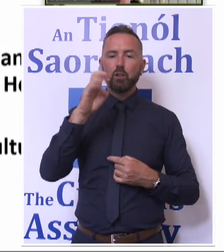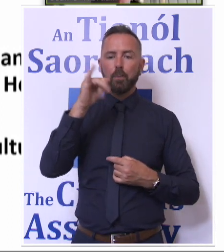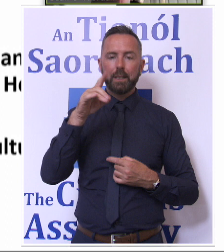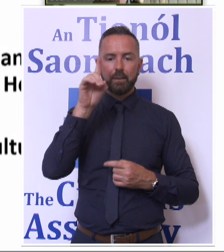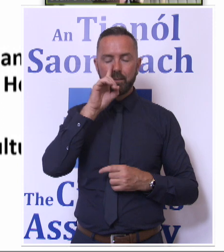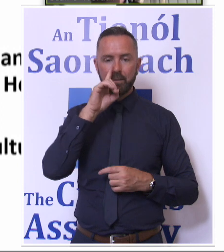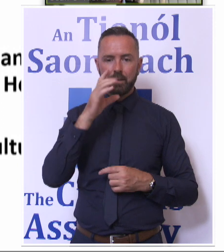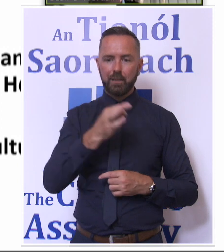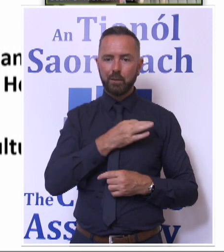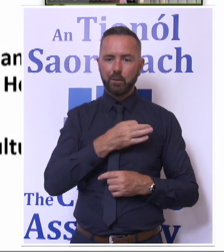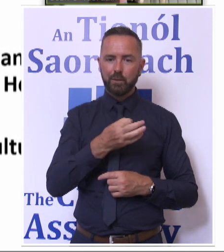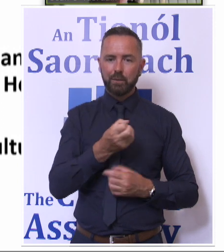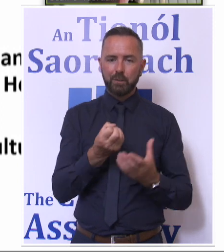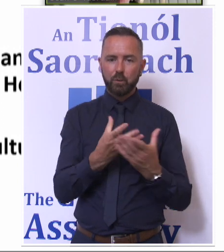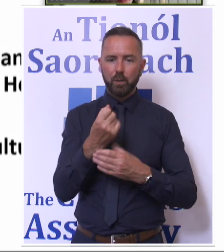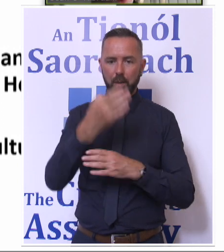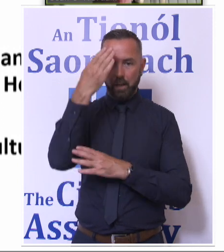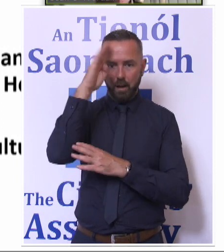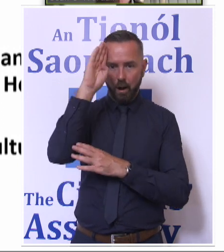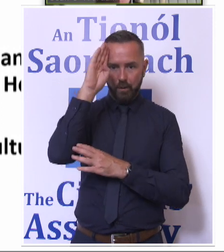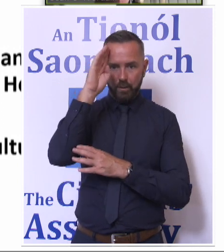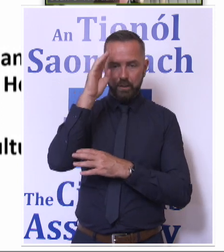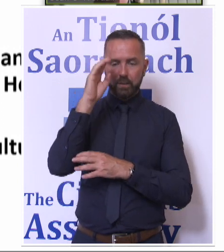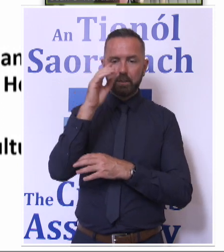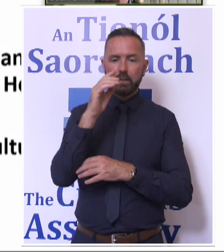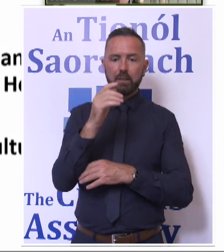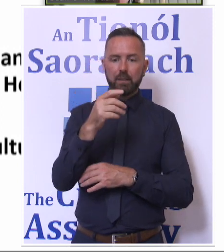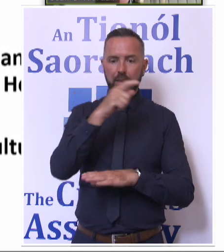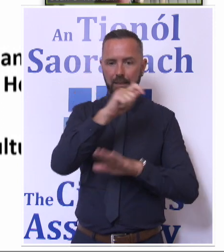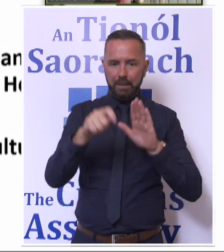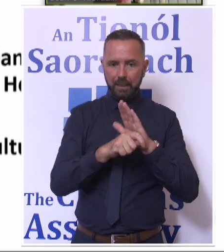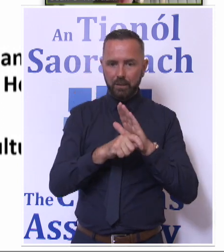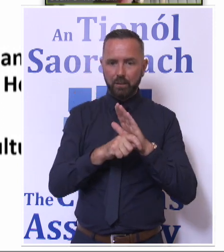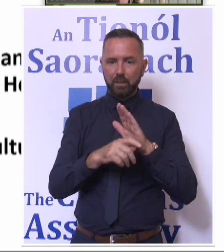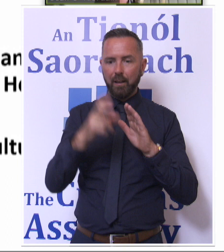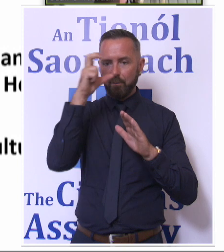Taoiseach, a German chancellor and a French president that should be told sometime